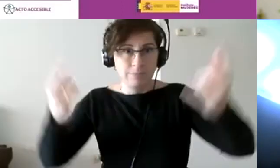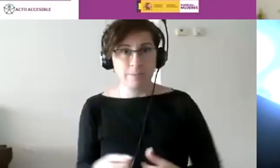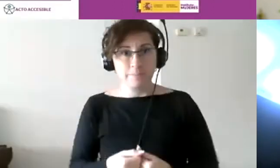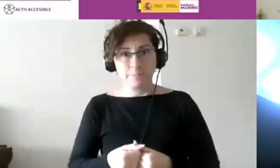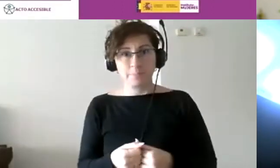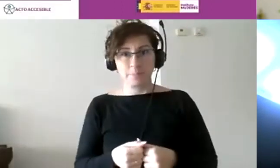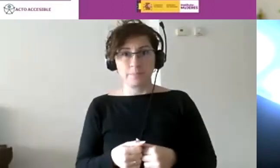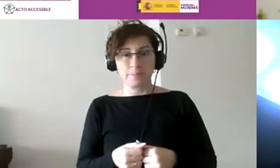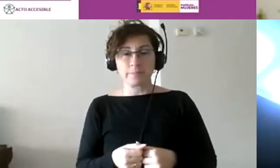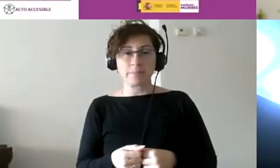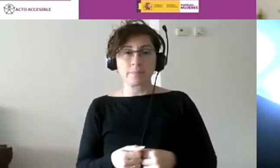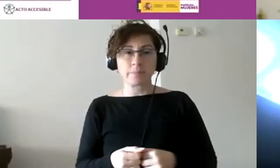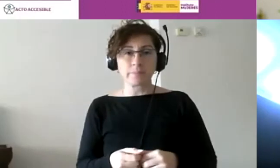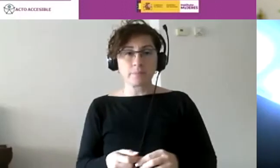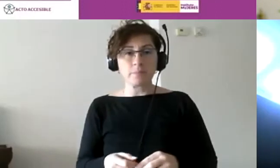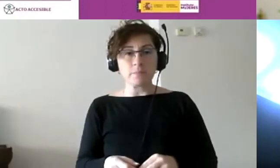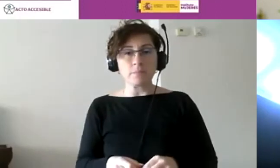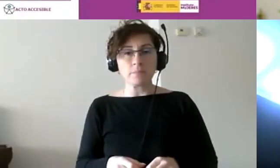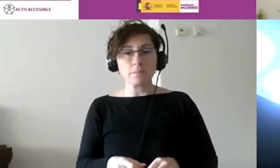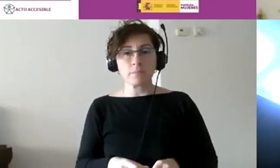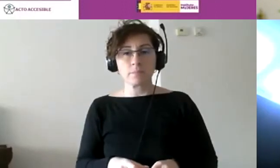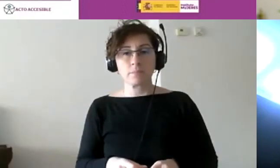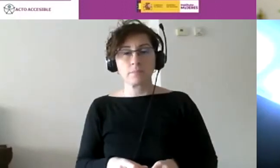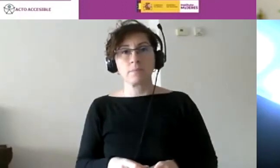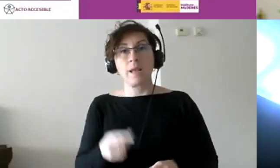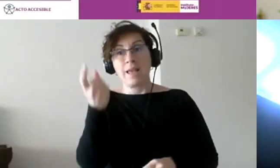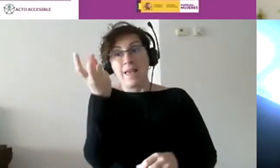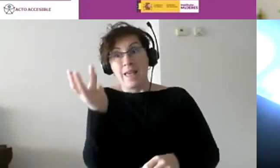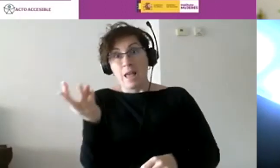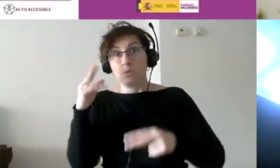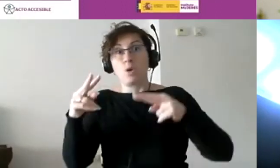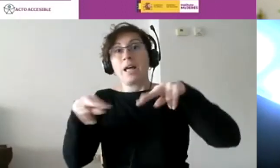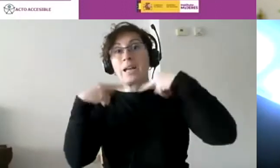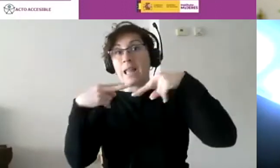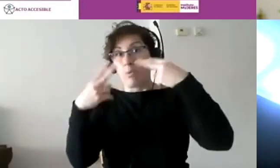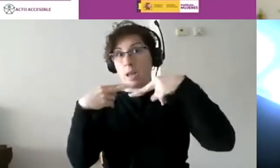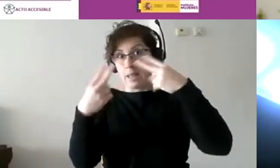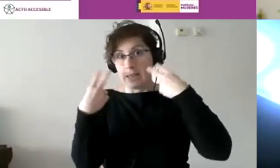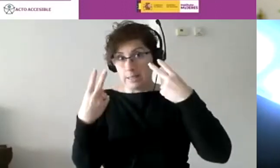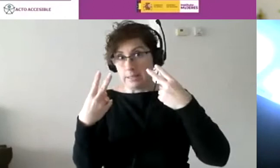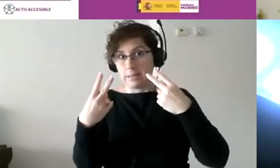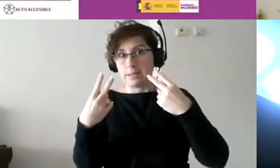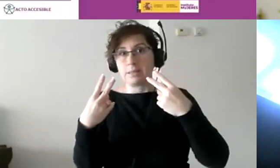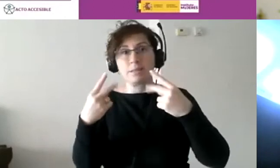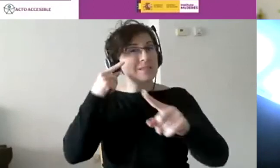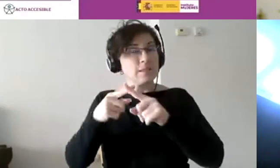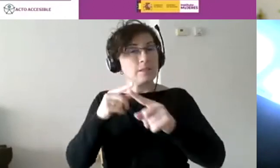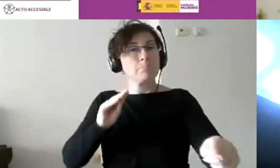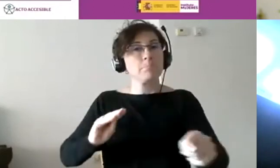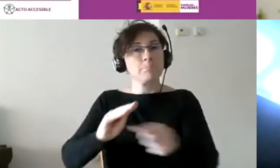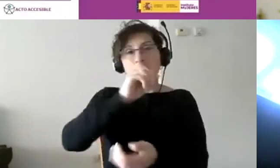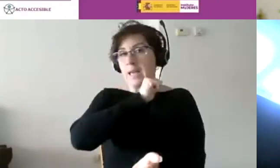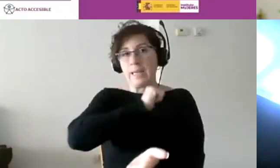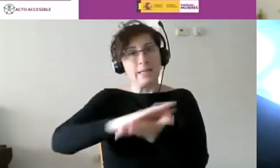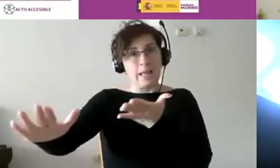All restaurants give free food for people who need. But in Ukraine, we have very